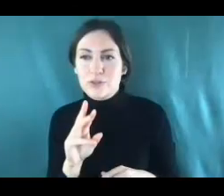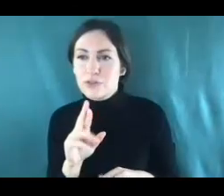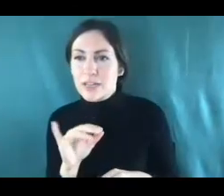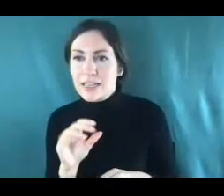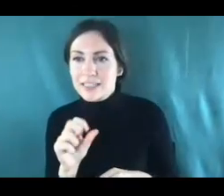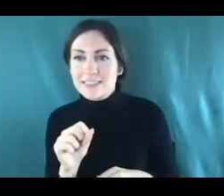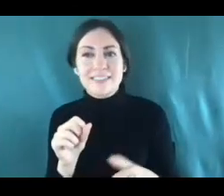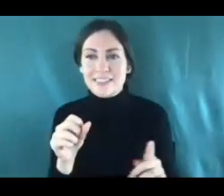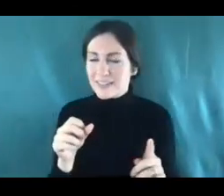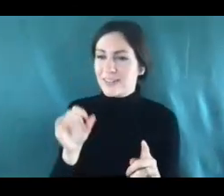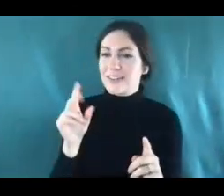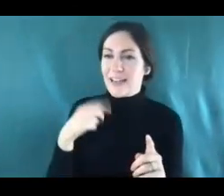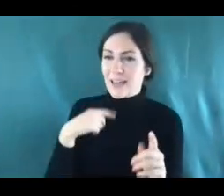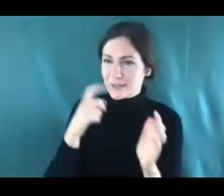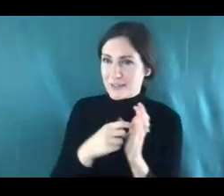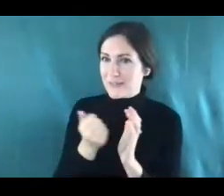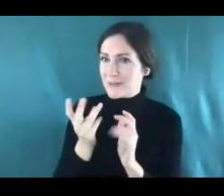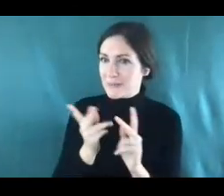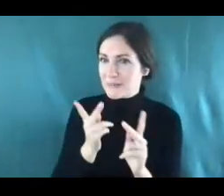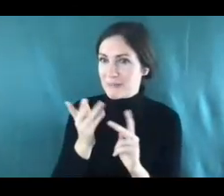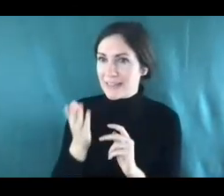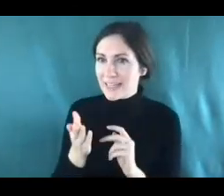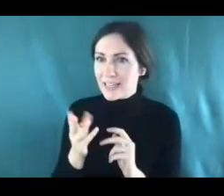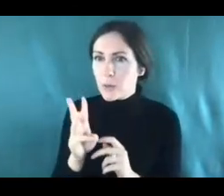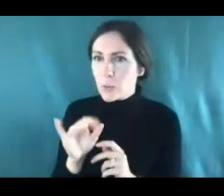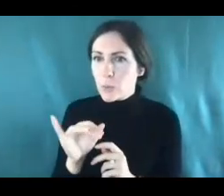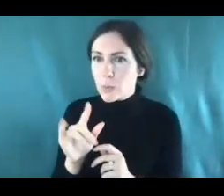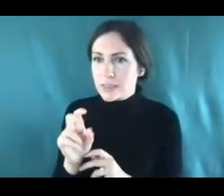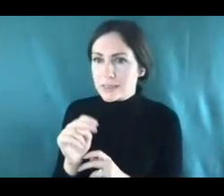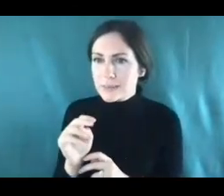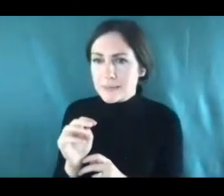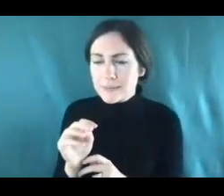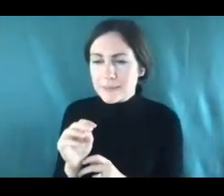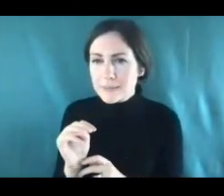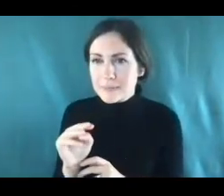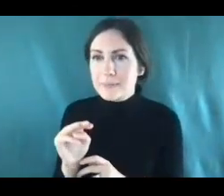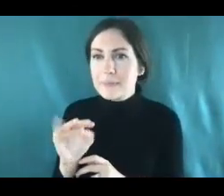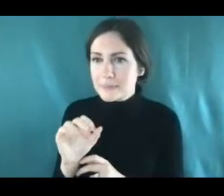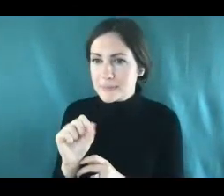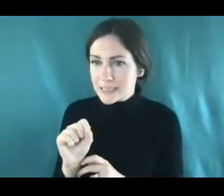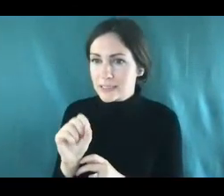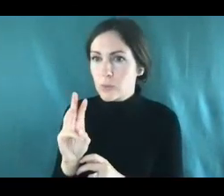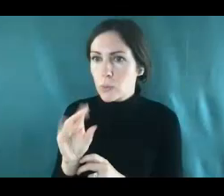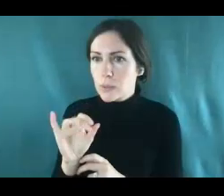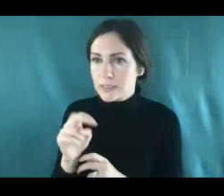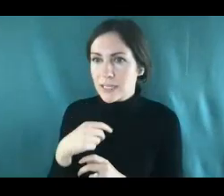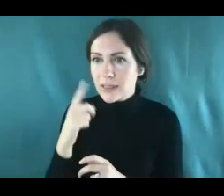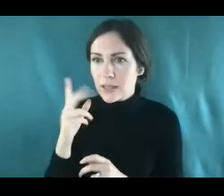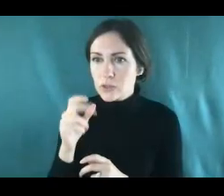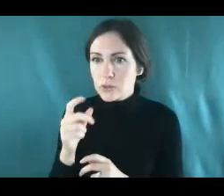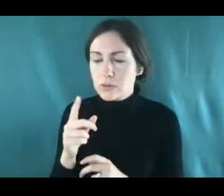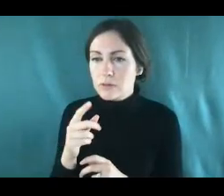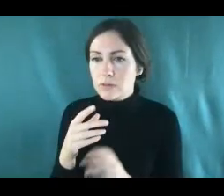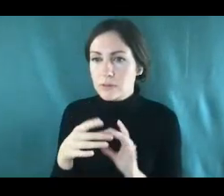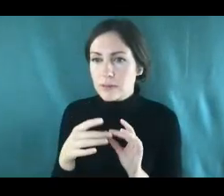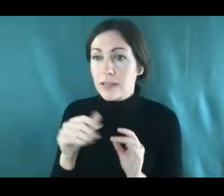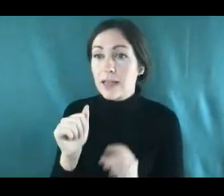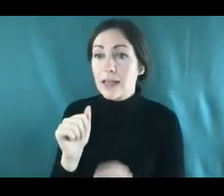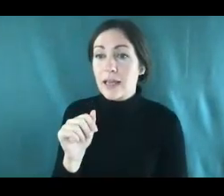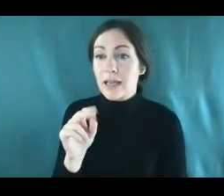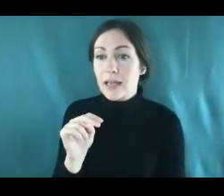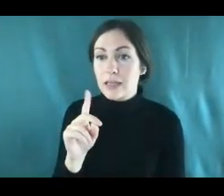We had a couple there. Ms. Wilson, I believe I heard you chime in as well. So Andrew Wilson, I'm hearing a second